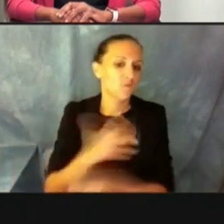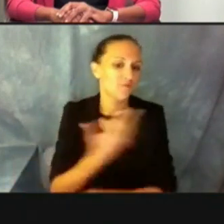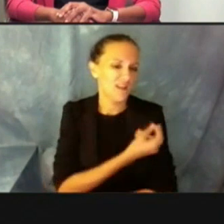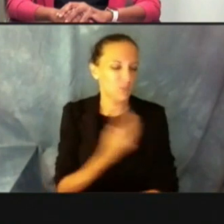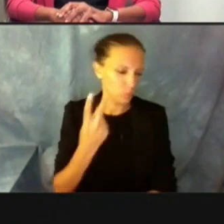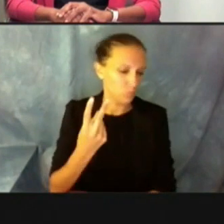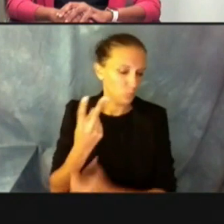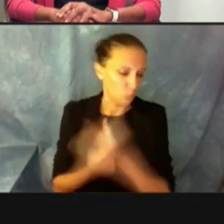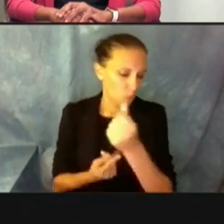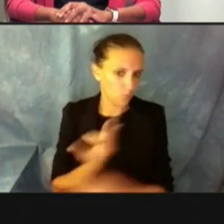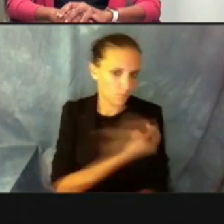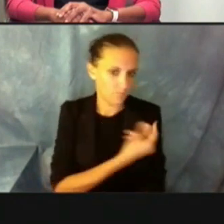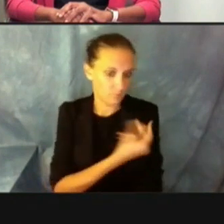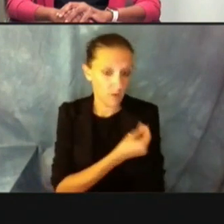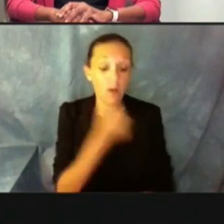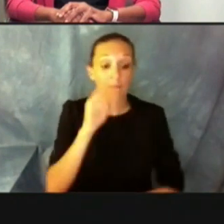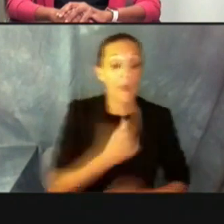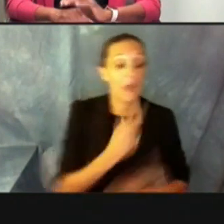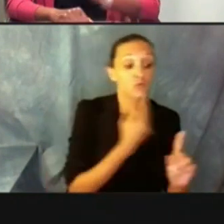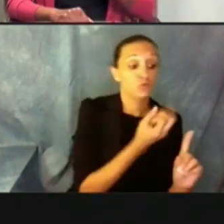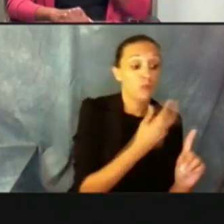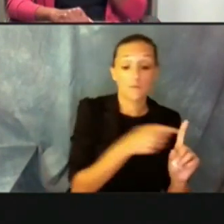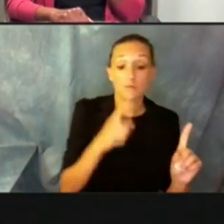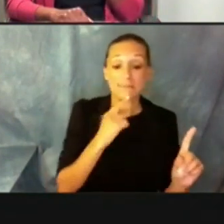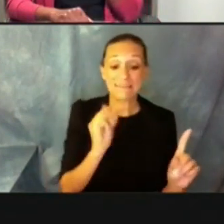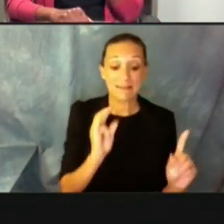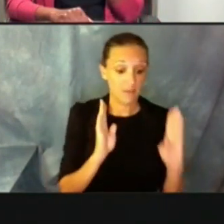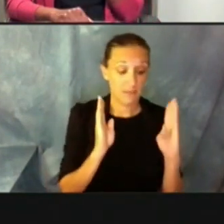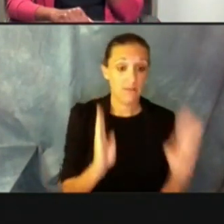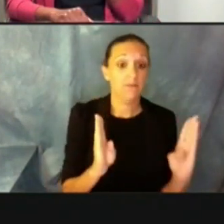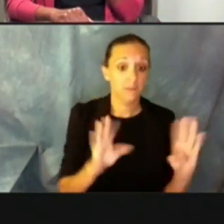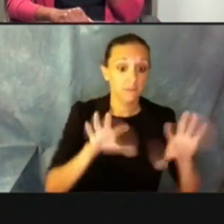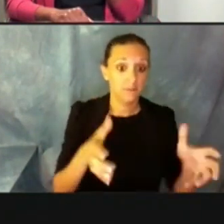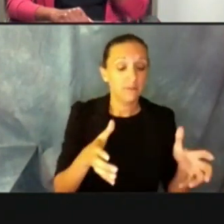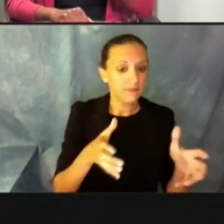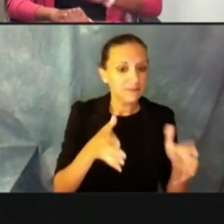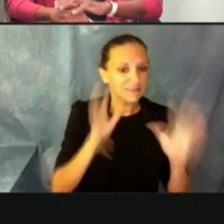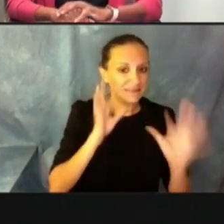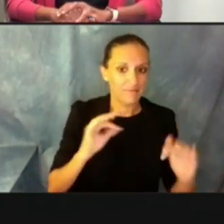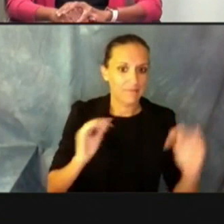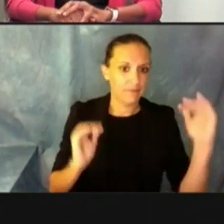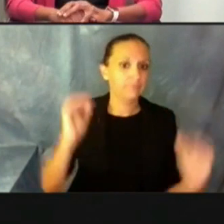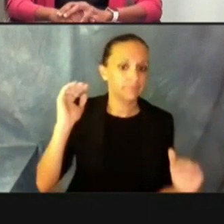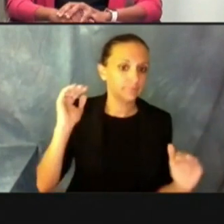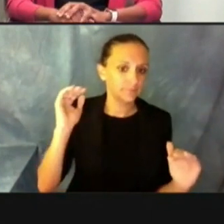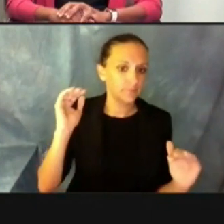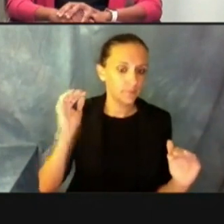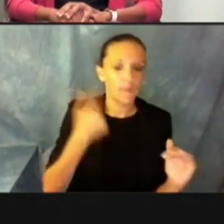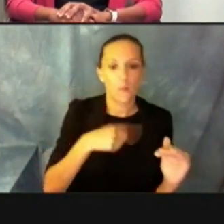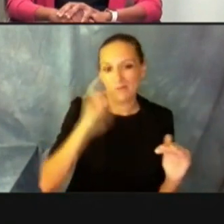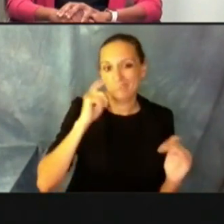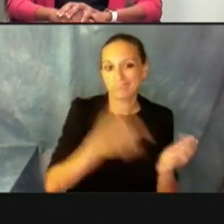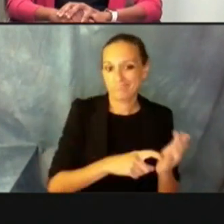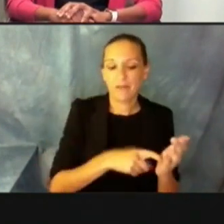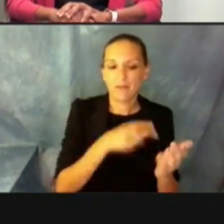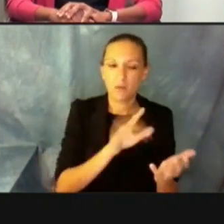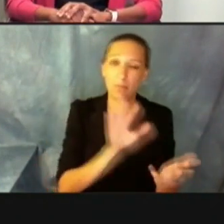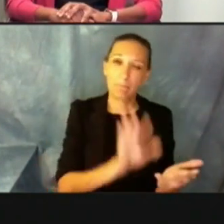However, that 12 to 17-year-old population is definitely trailing behind. We are seeing that they're right